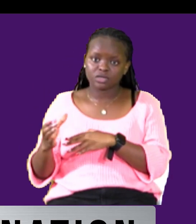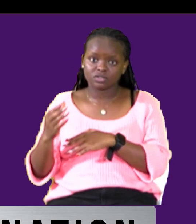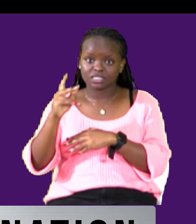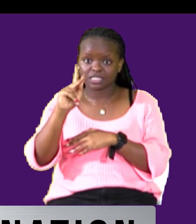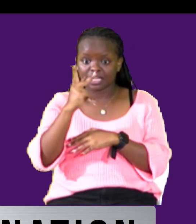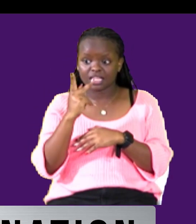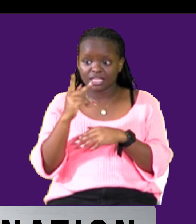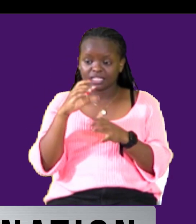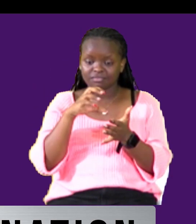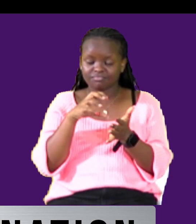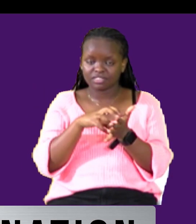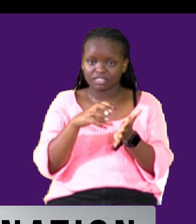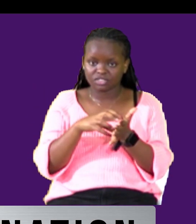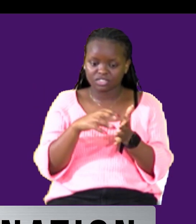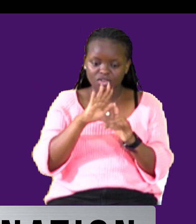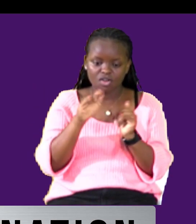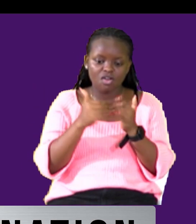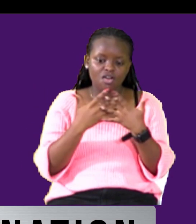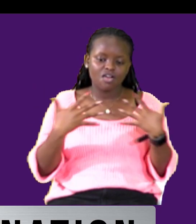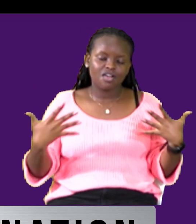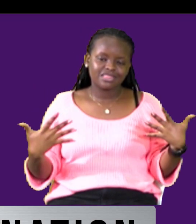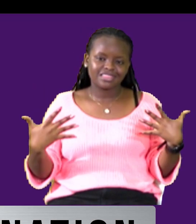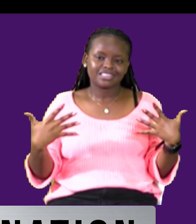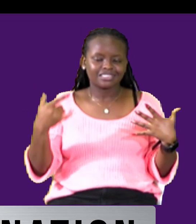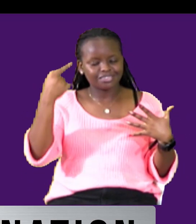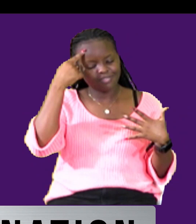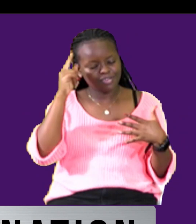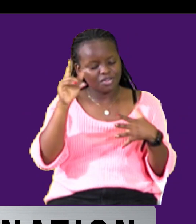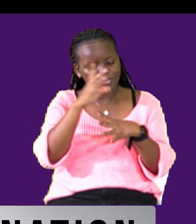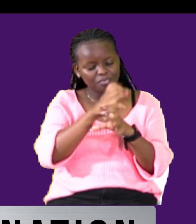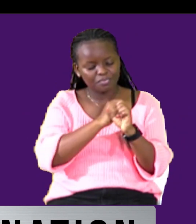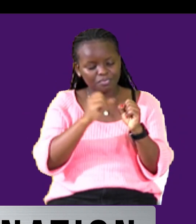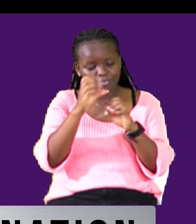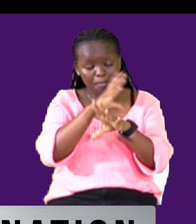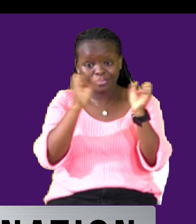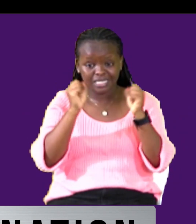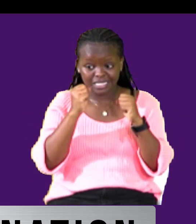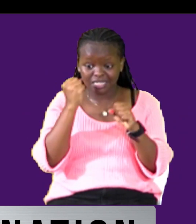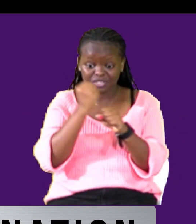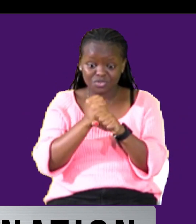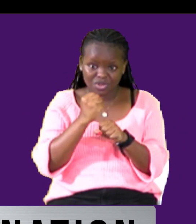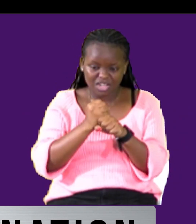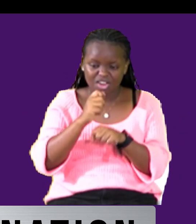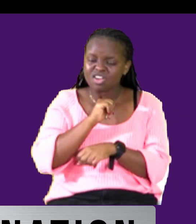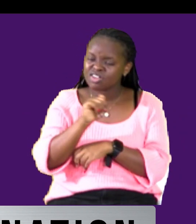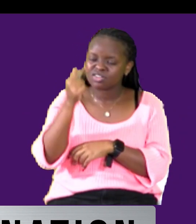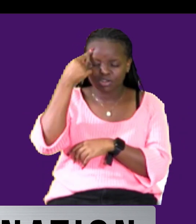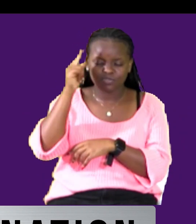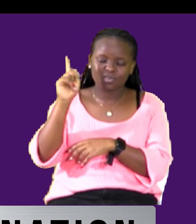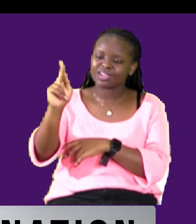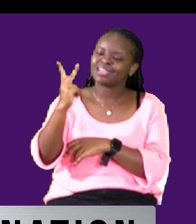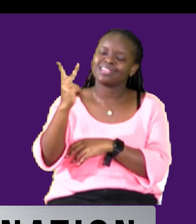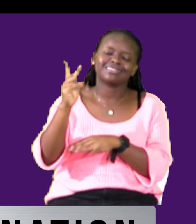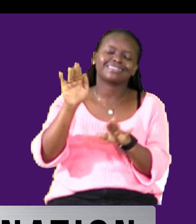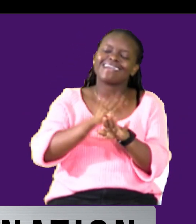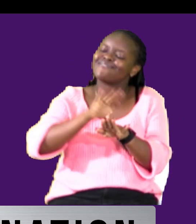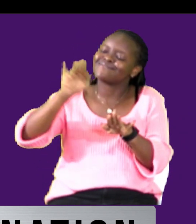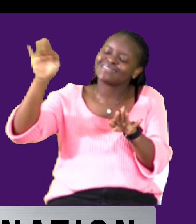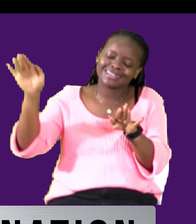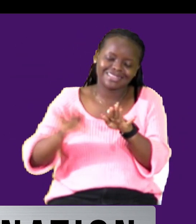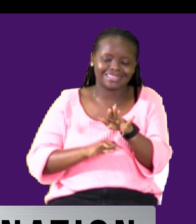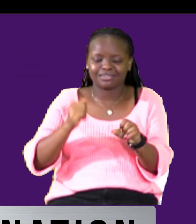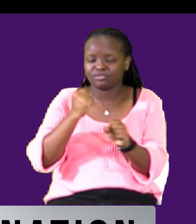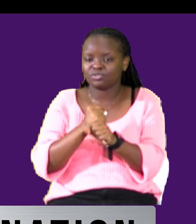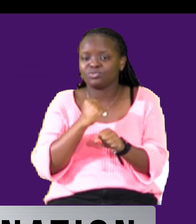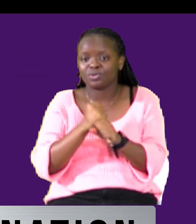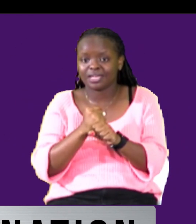that everything that the president is doing for his own benefit. He's not doing for Kenyans. Everything that the president is doing for